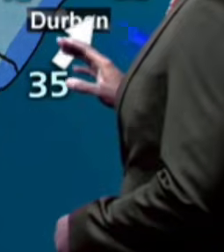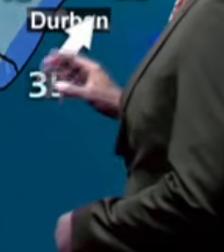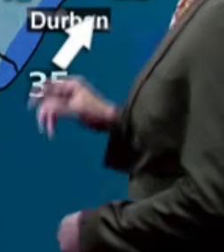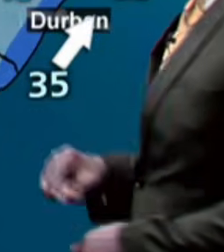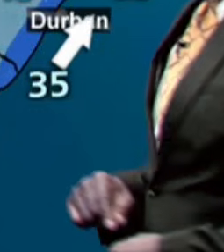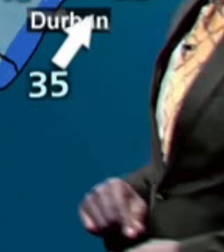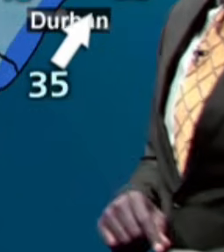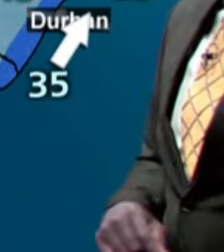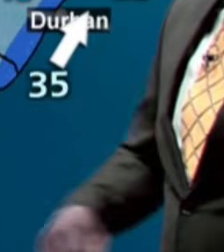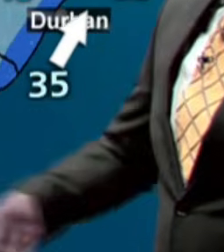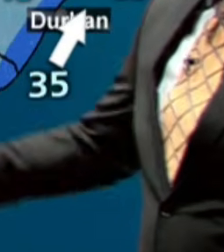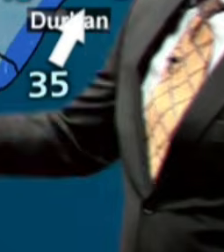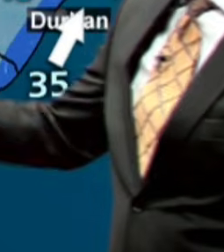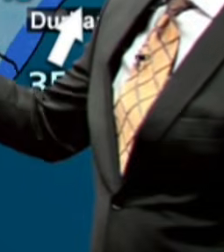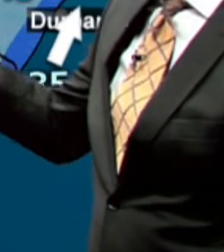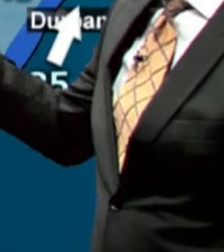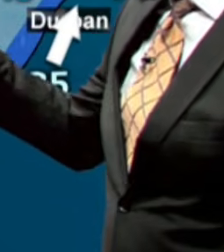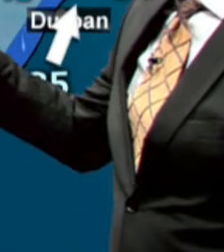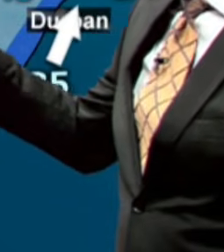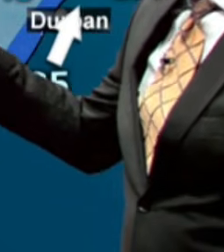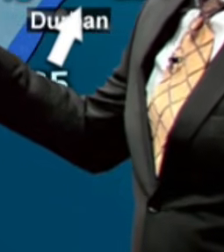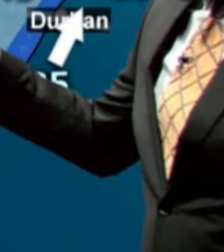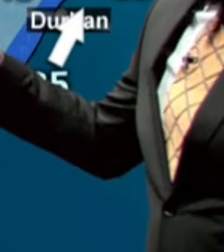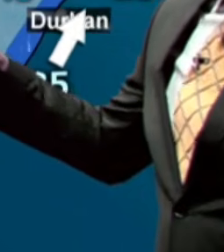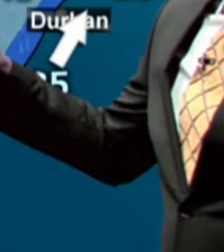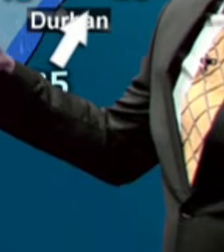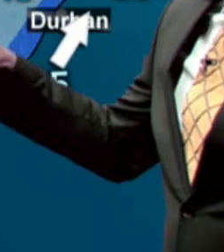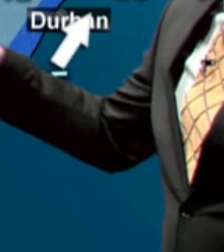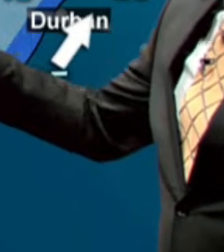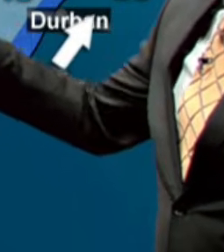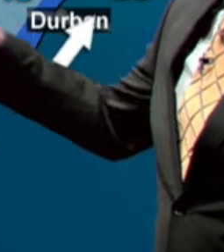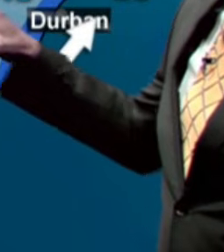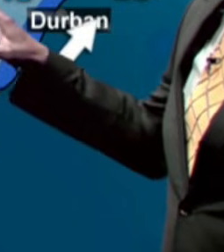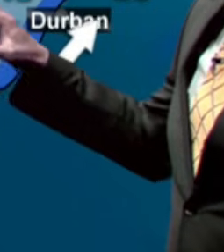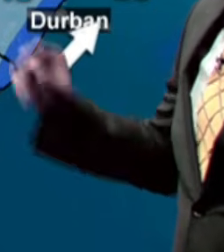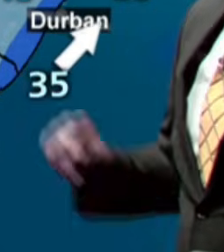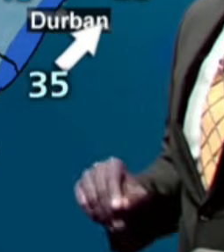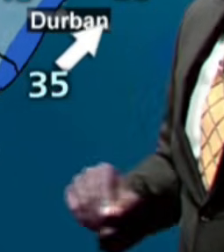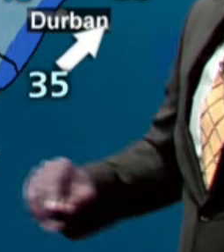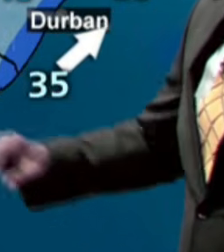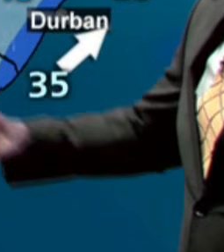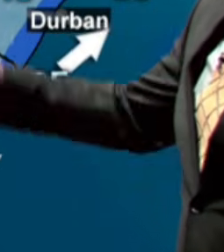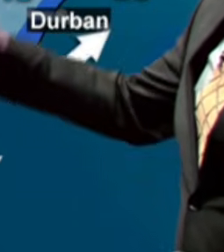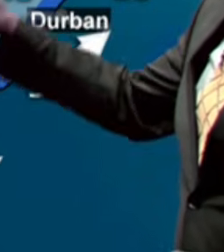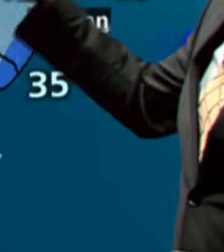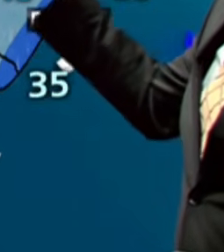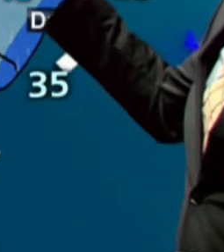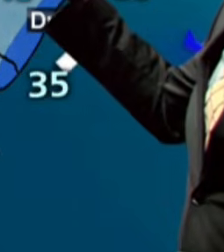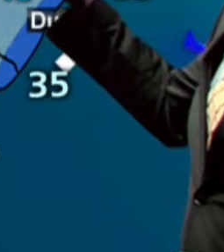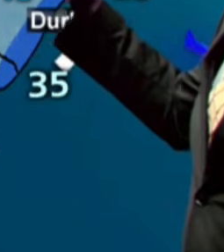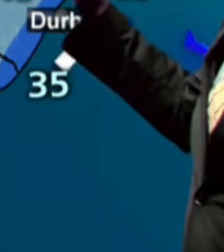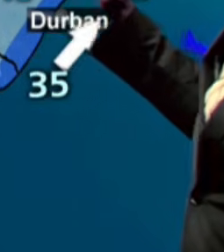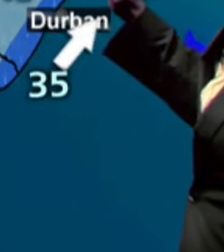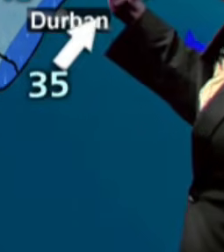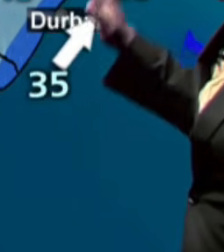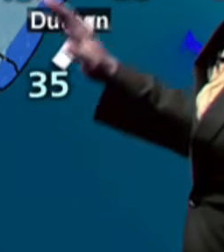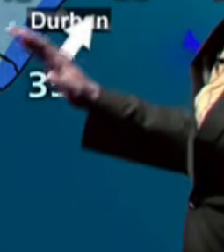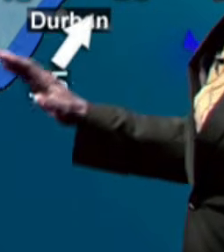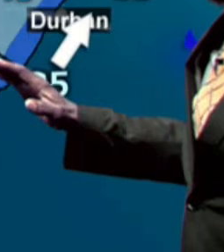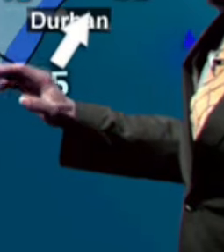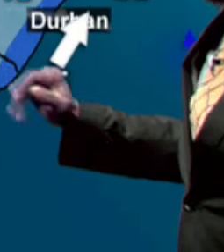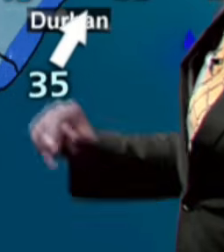tswa ka rona ha o hlakile hore tla hle di se dipula tse ntla holo hona boholo ba Freestata tse ke salo hona ka haro na Lesotho ho no jalo tla fihla hona ka Polokwane ha